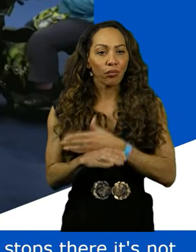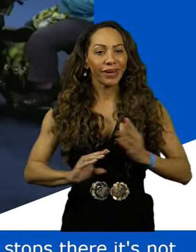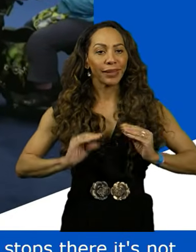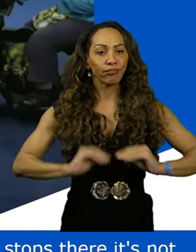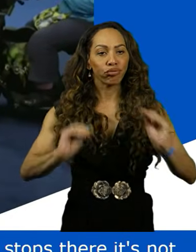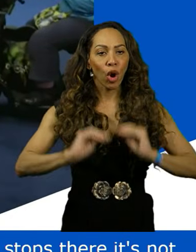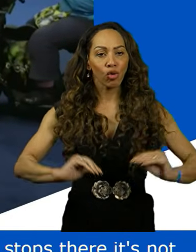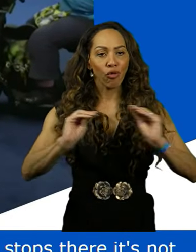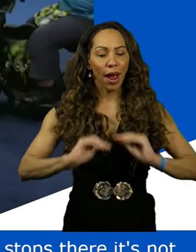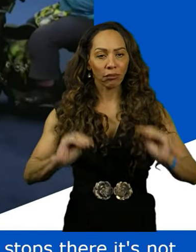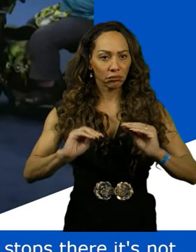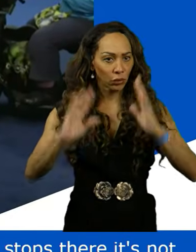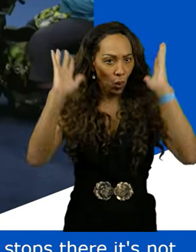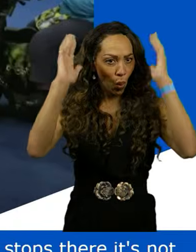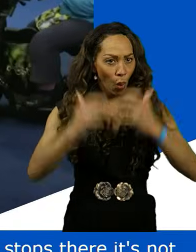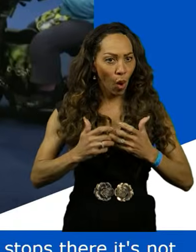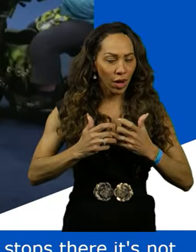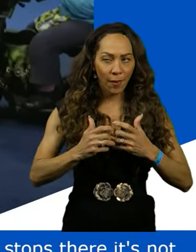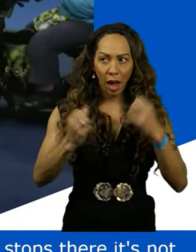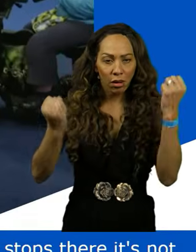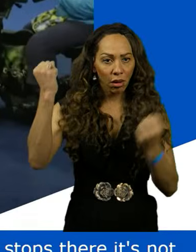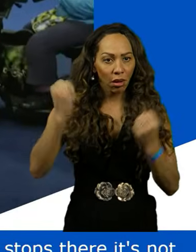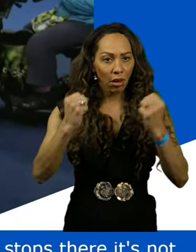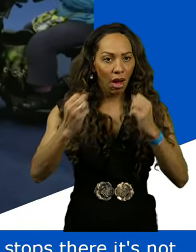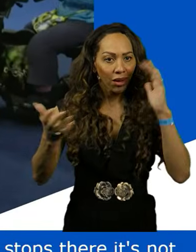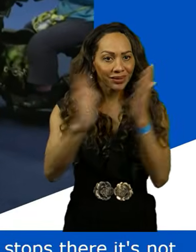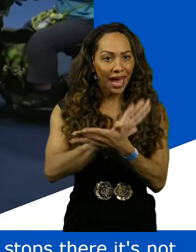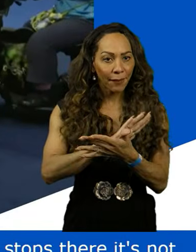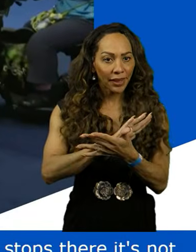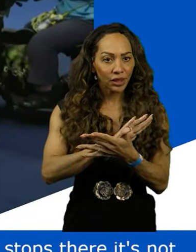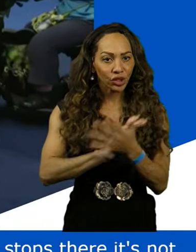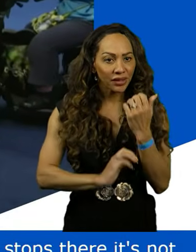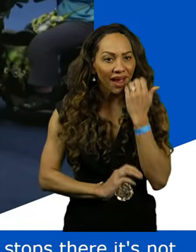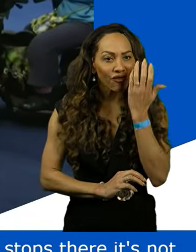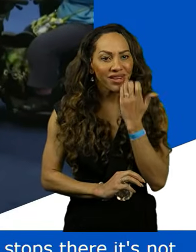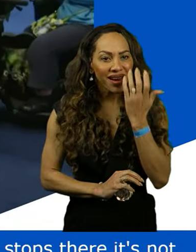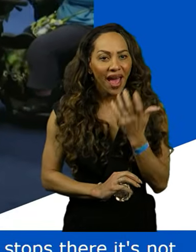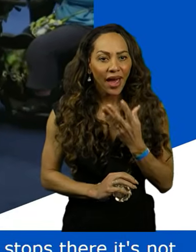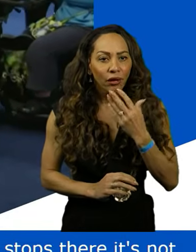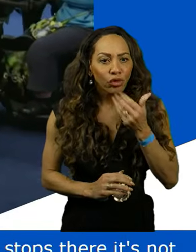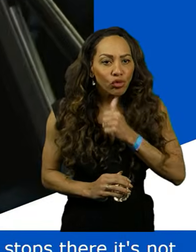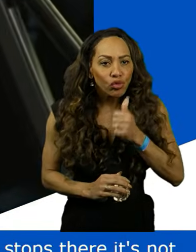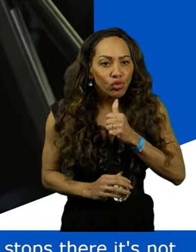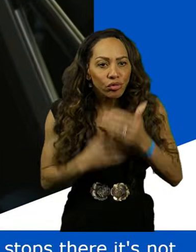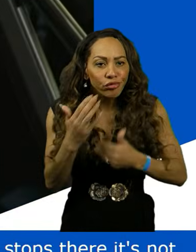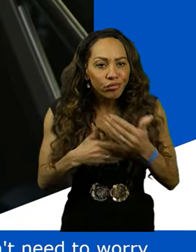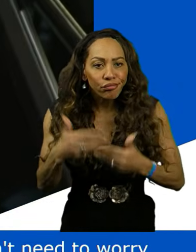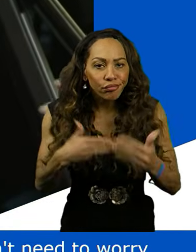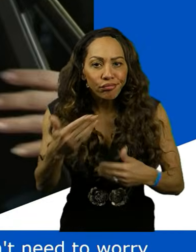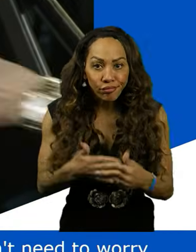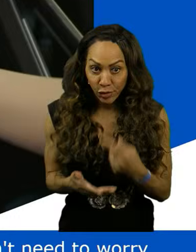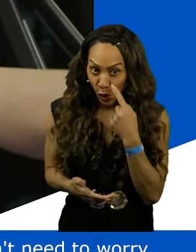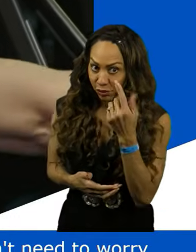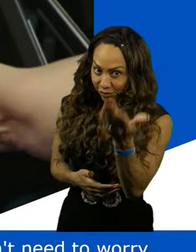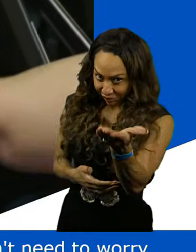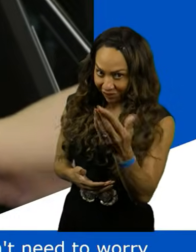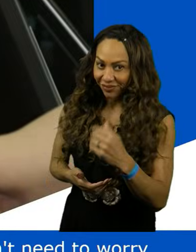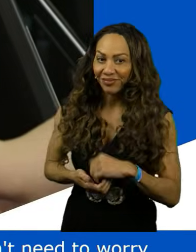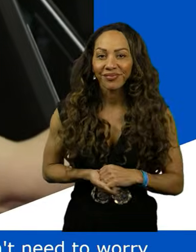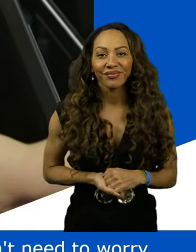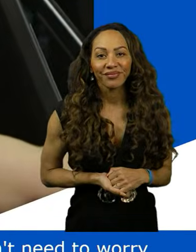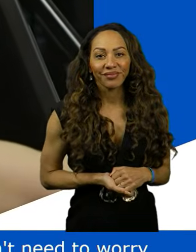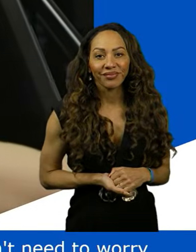to worry about any damage to your car when you're using it day to day. So now I'm going to just press this button and look to start guiding it